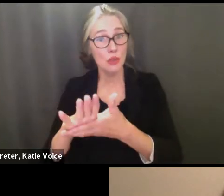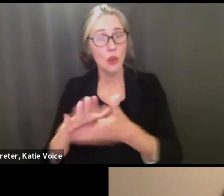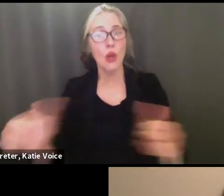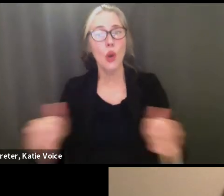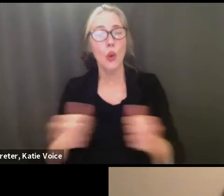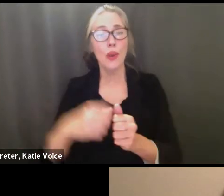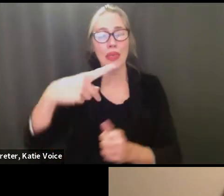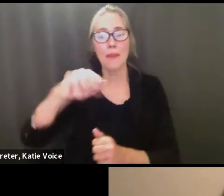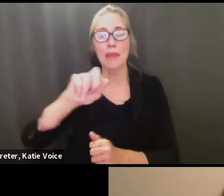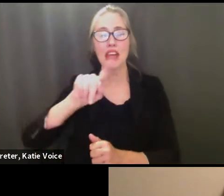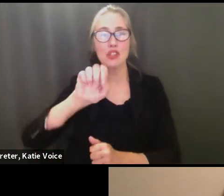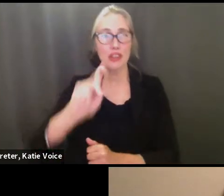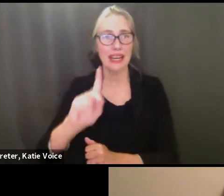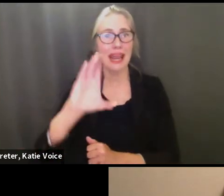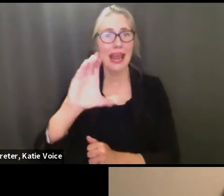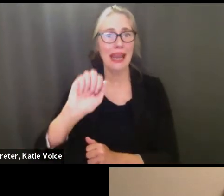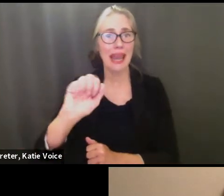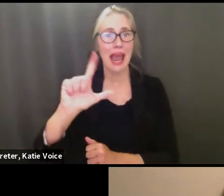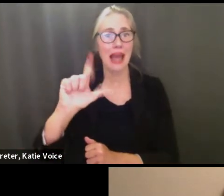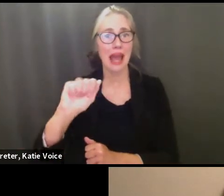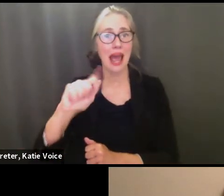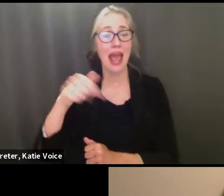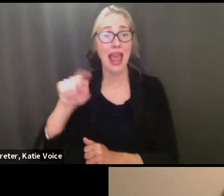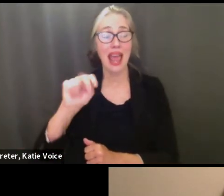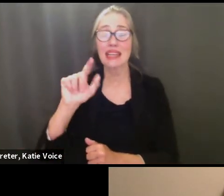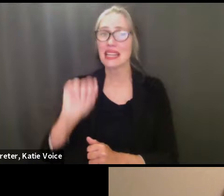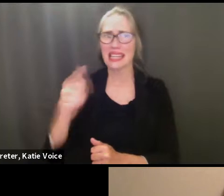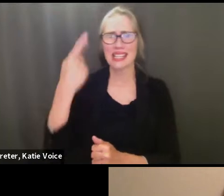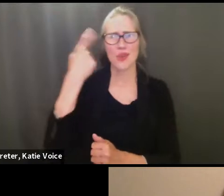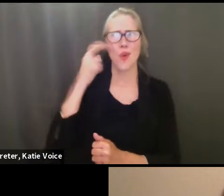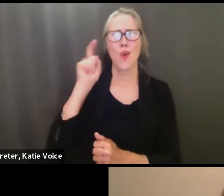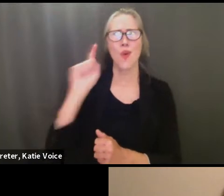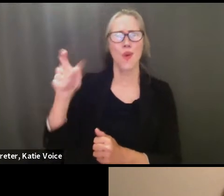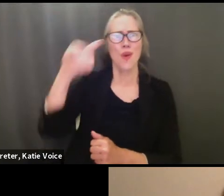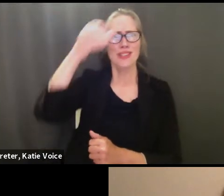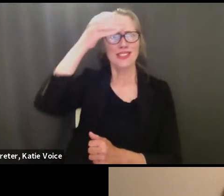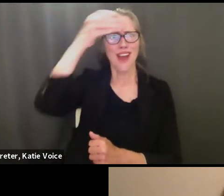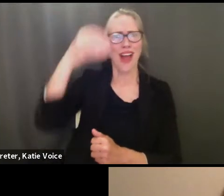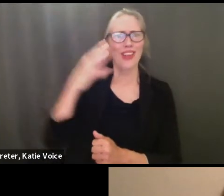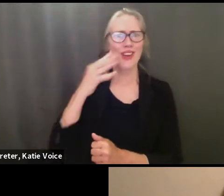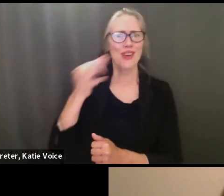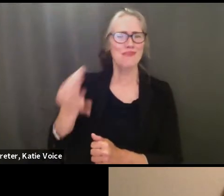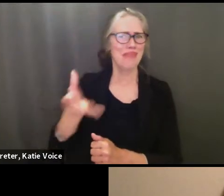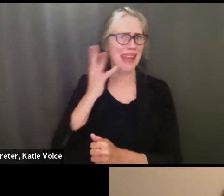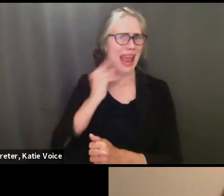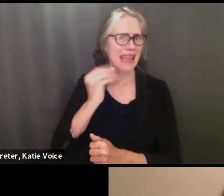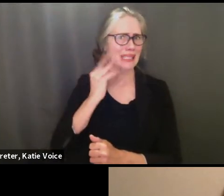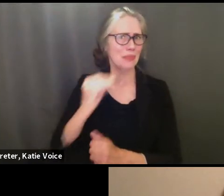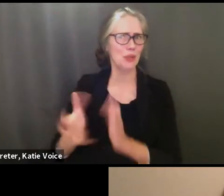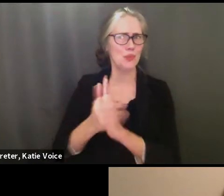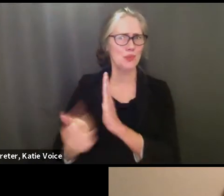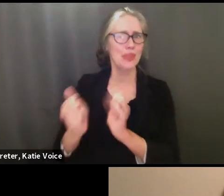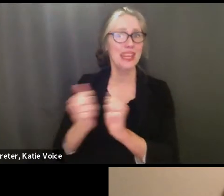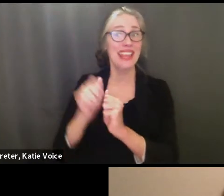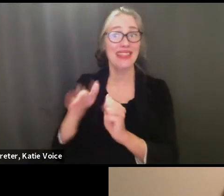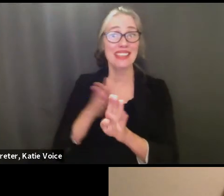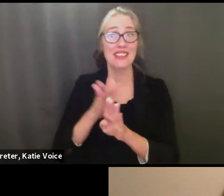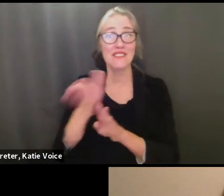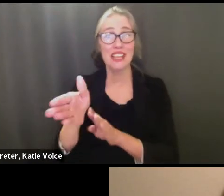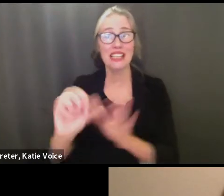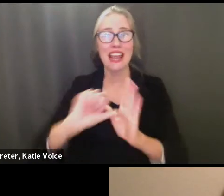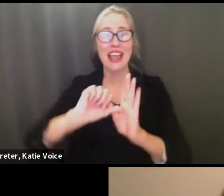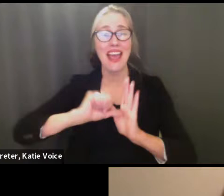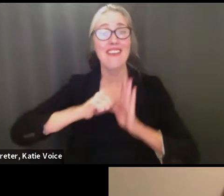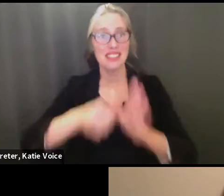who's a recognized scholar and expert in this field. And particularly, I want to emphasize